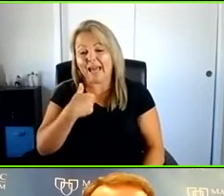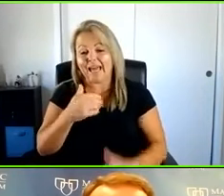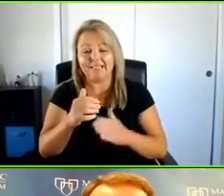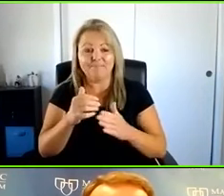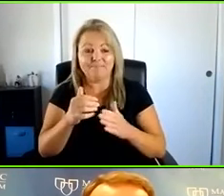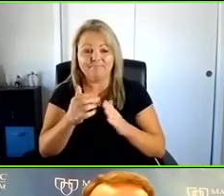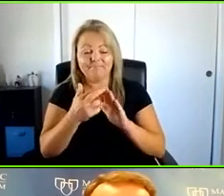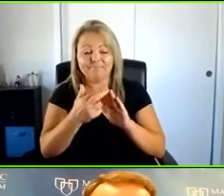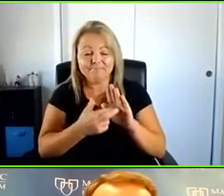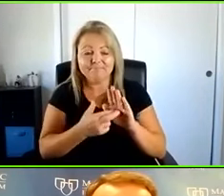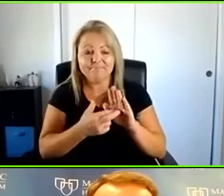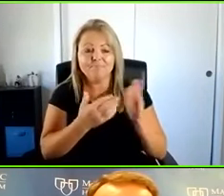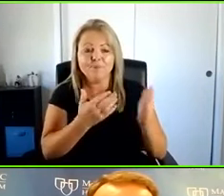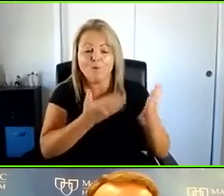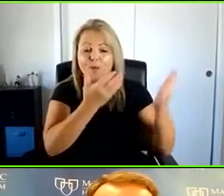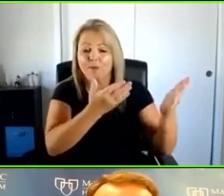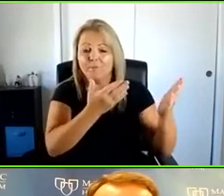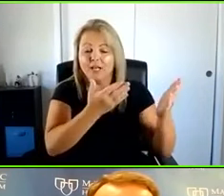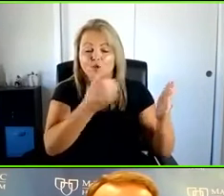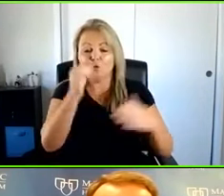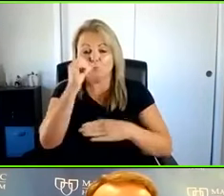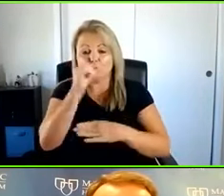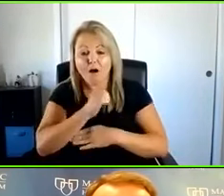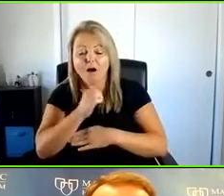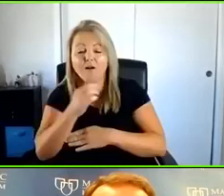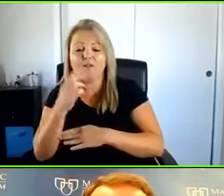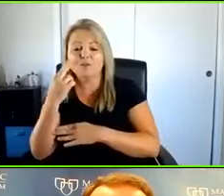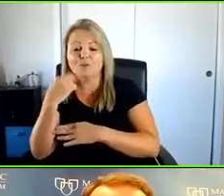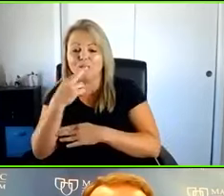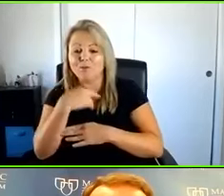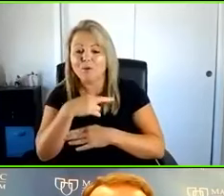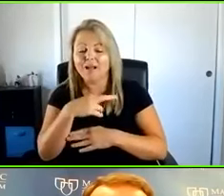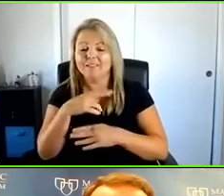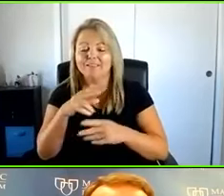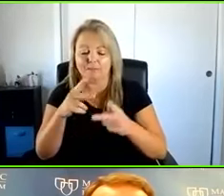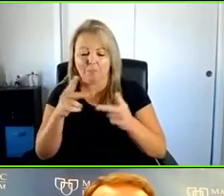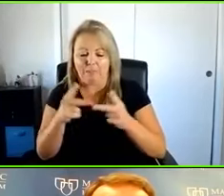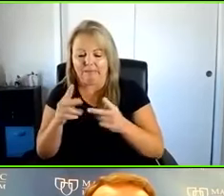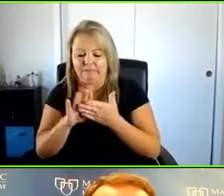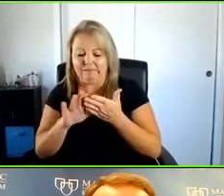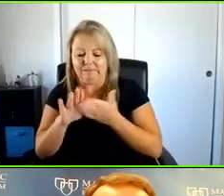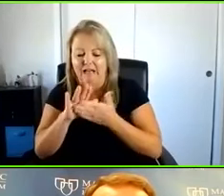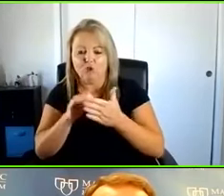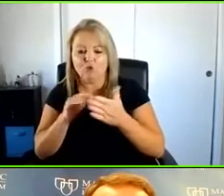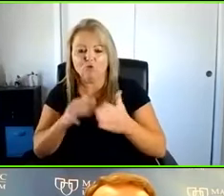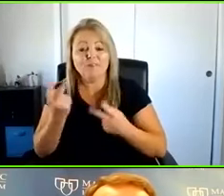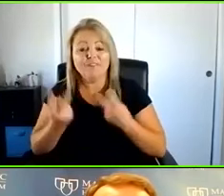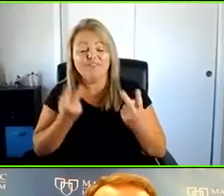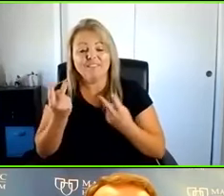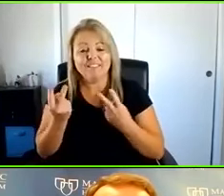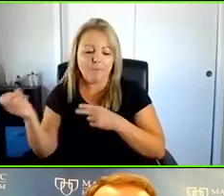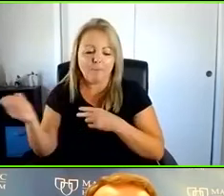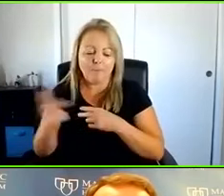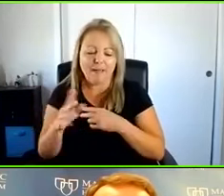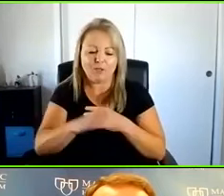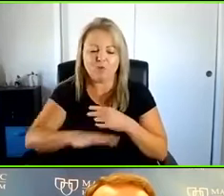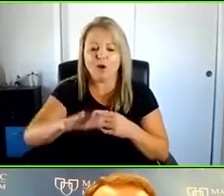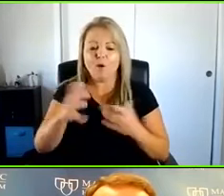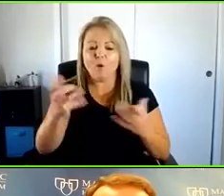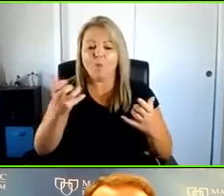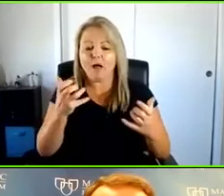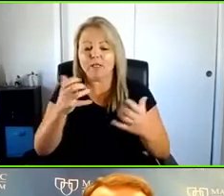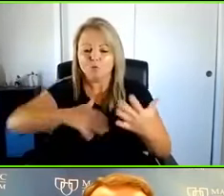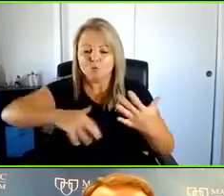to any places like bars, restaurants, places that college students might frequent as they're coming back to the area wanting to